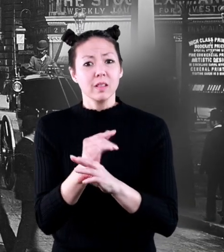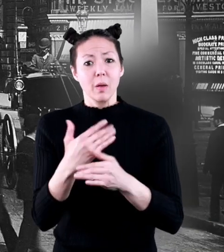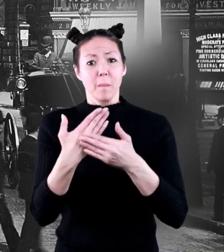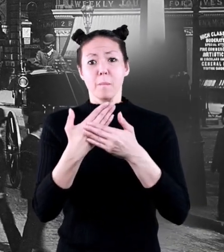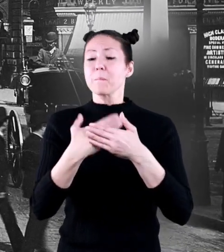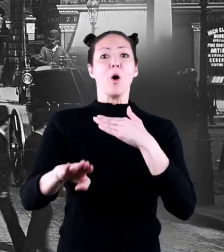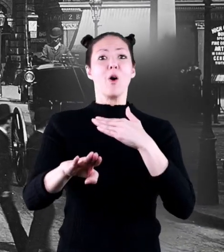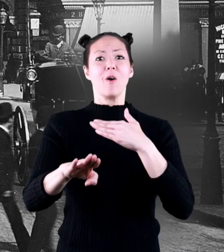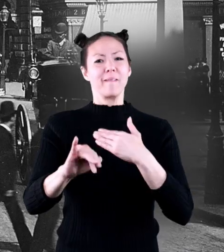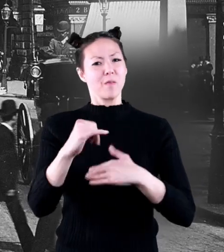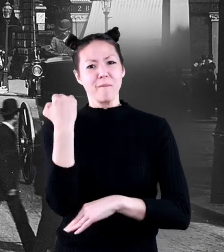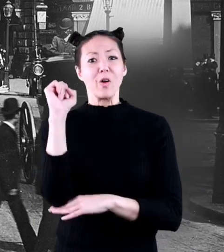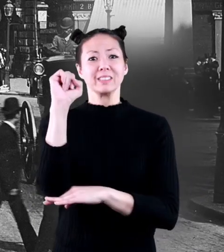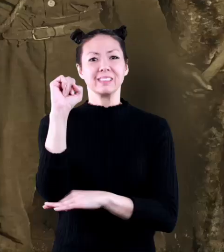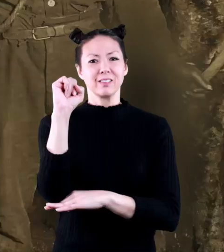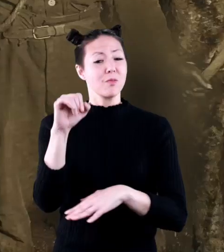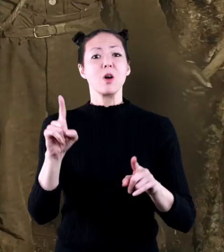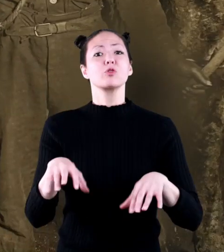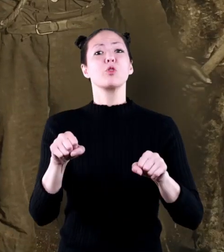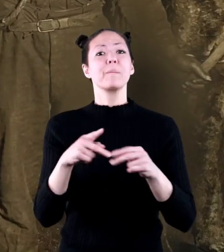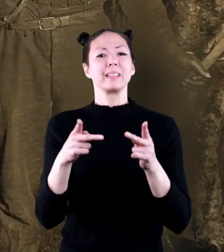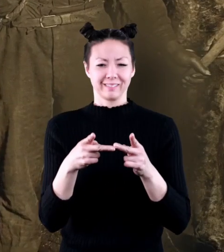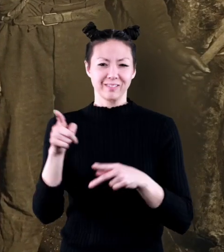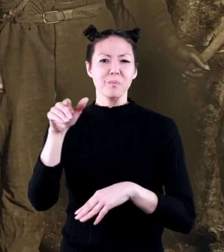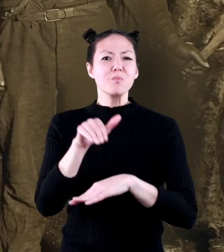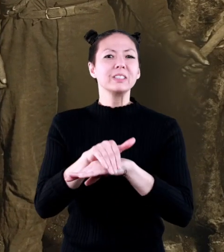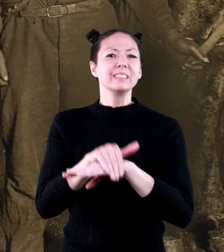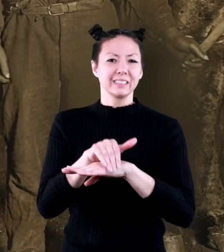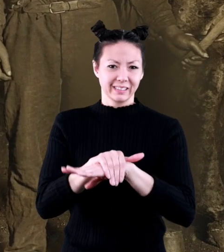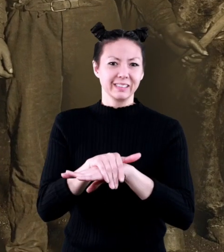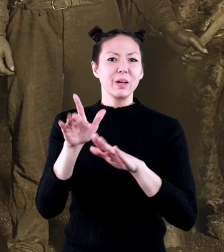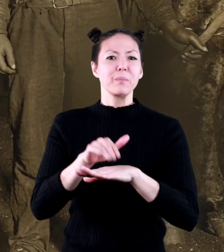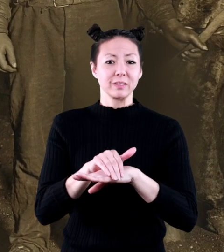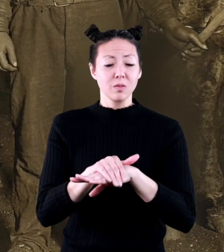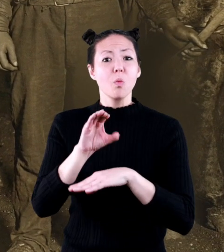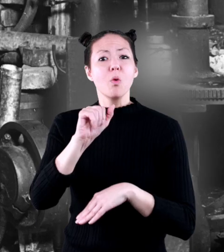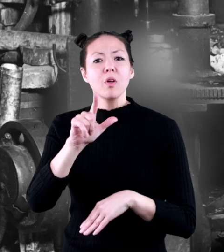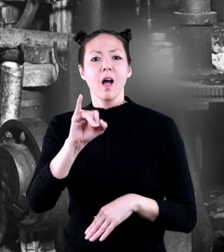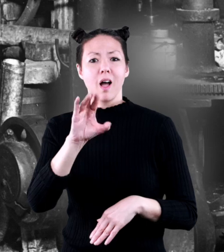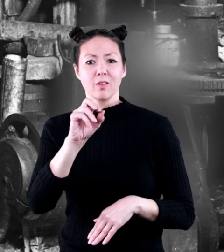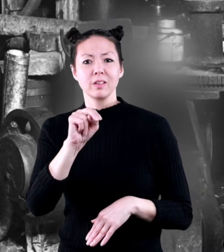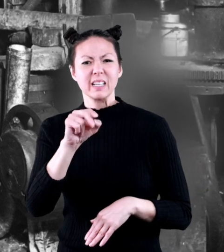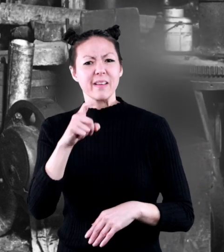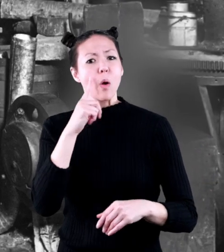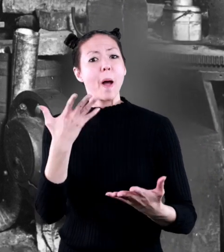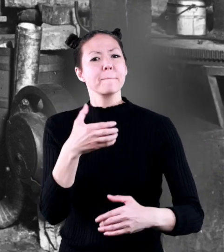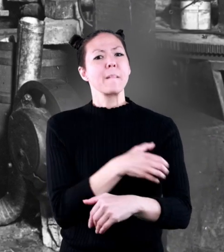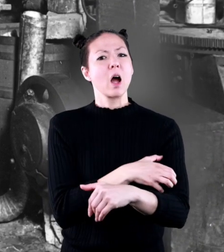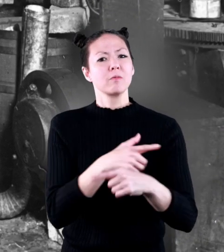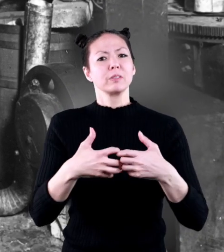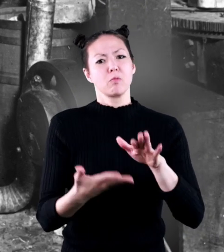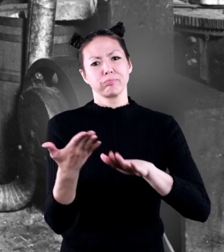of this revolution took place in Great Britain, where there were many more resources such as coal and iron ore needed to power the machines inside